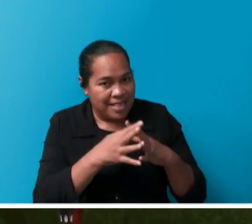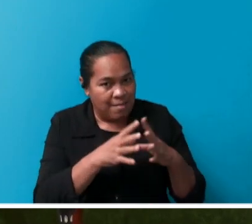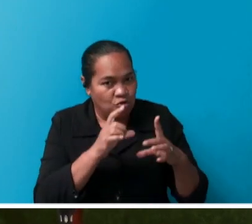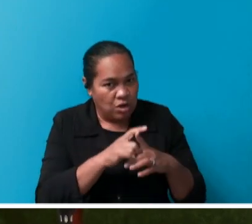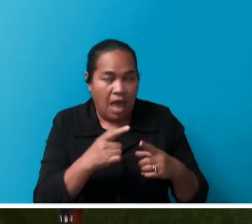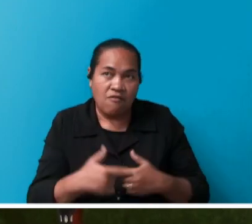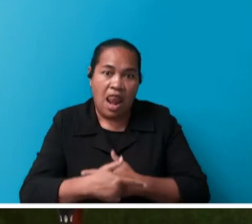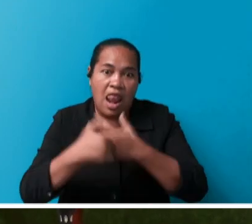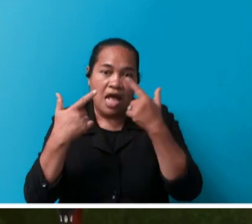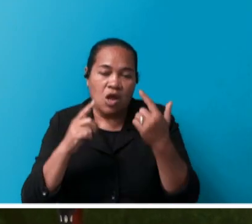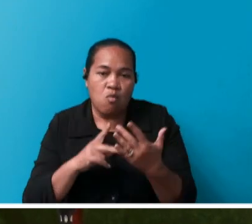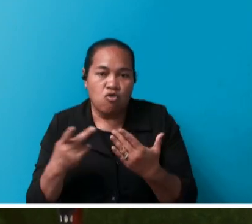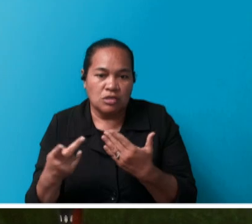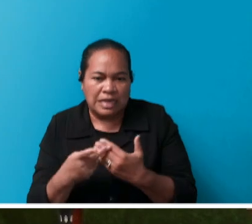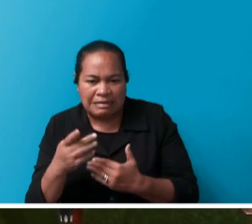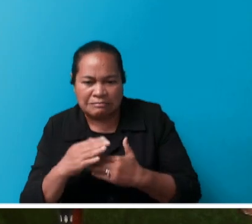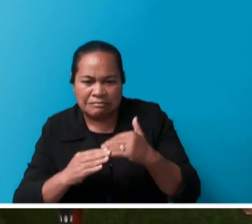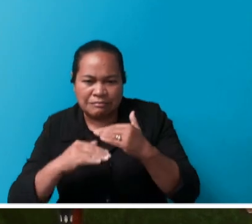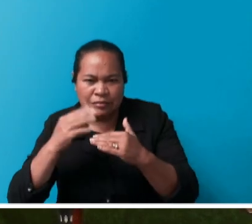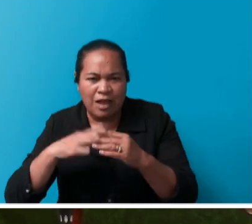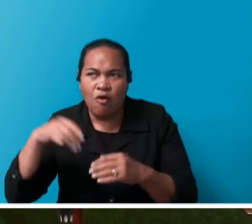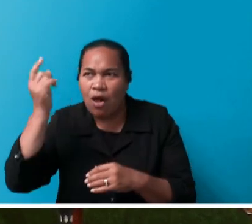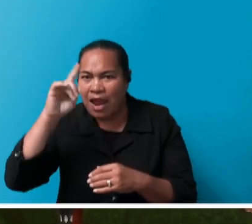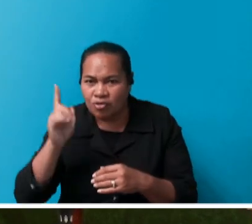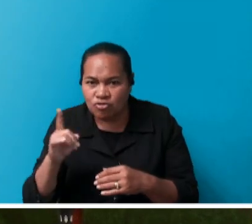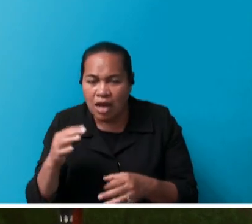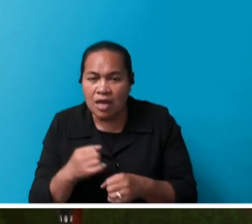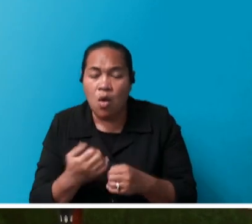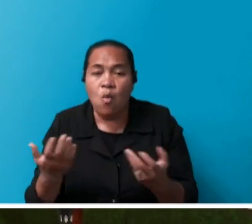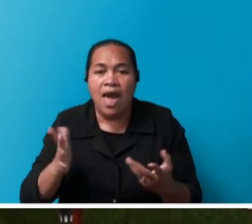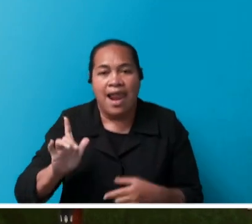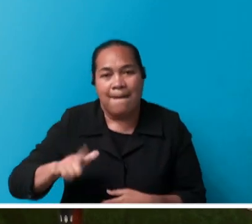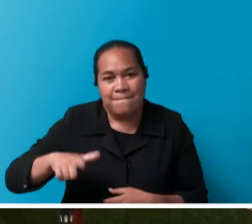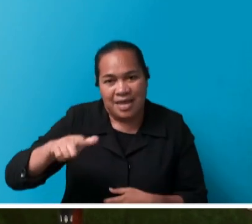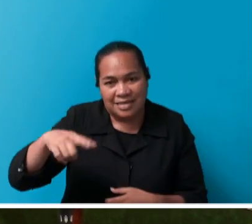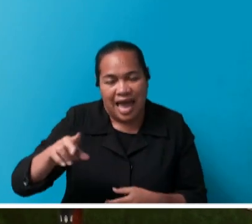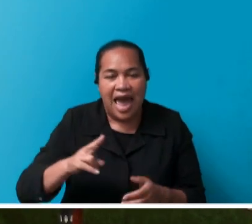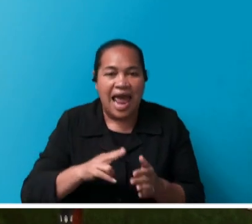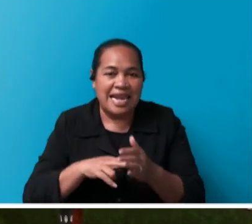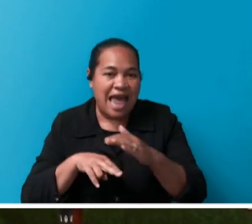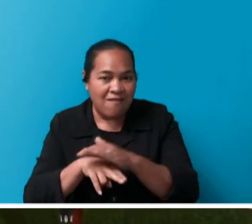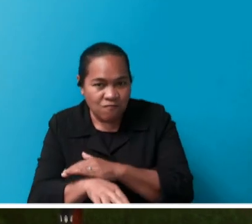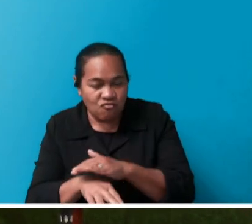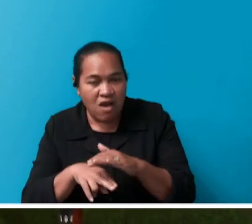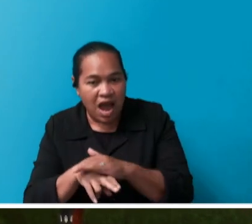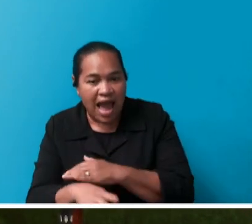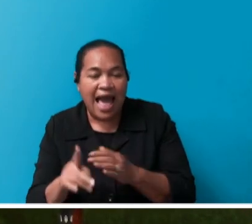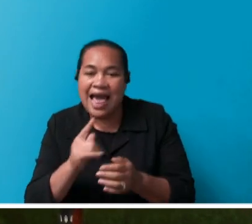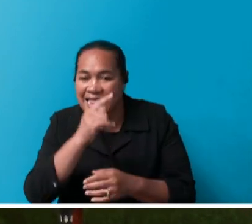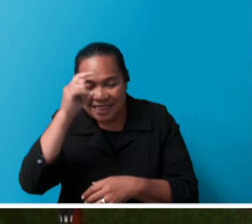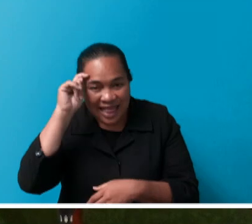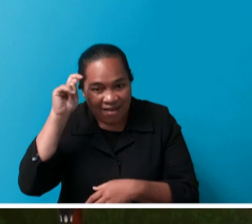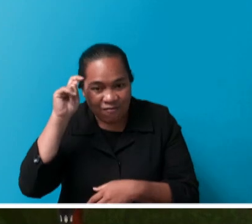project, refurbishment and electrical upgrade for Lambasa Hospital, Nabo Hospital, Tabo Hospital, and